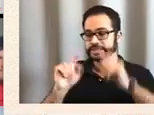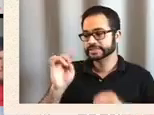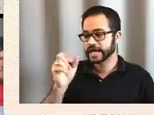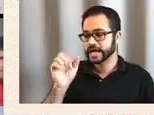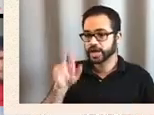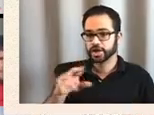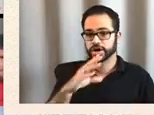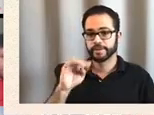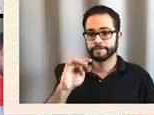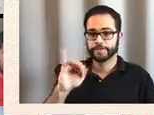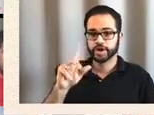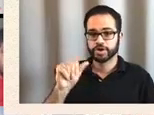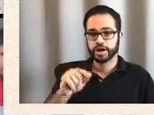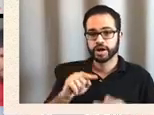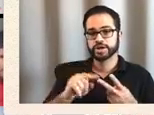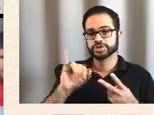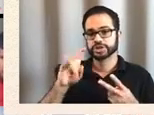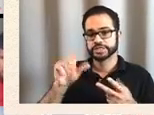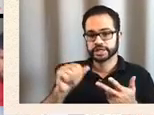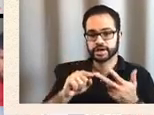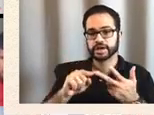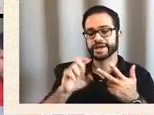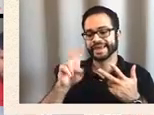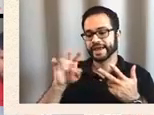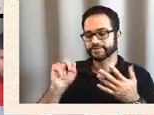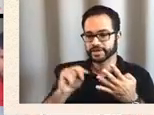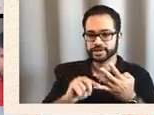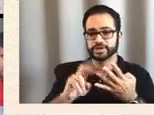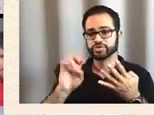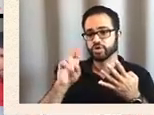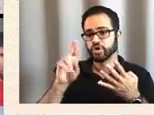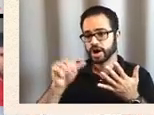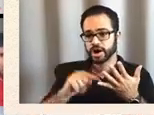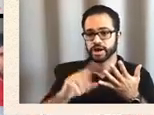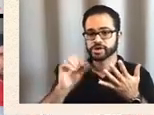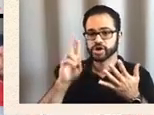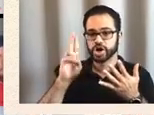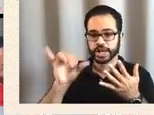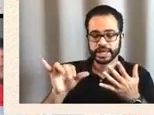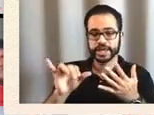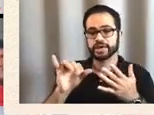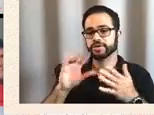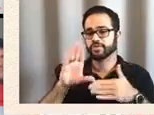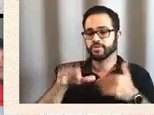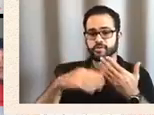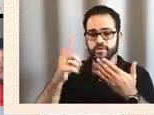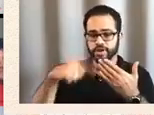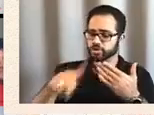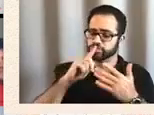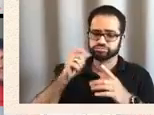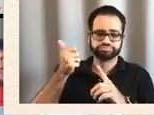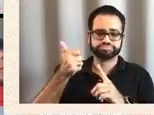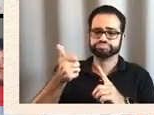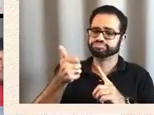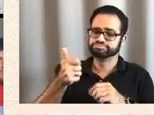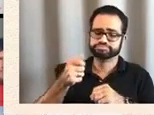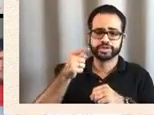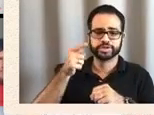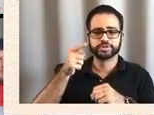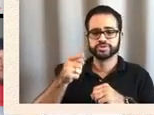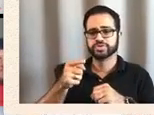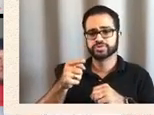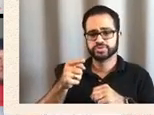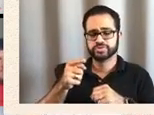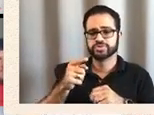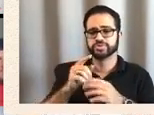Mira, to Jessica, to Evan, to Nora, to Carly, you guys rock. You make being an